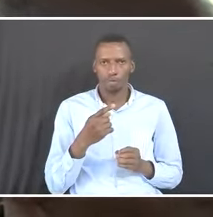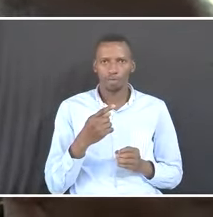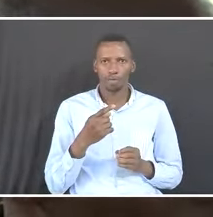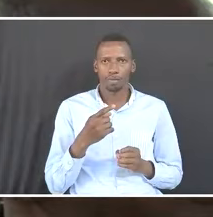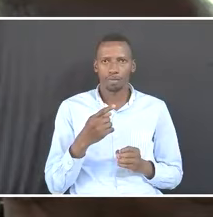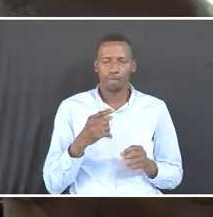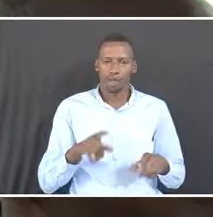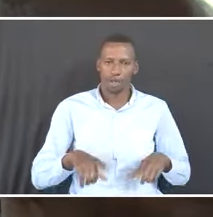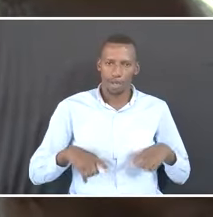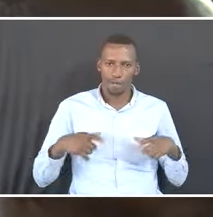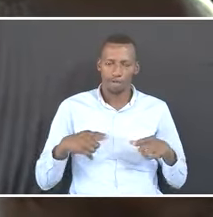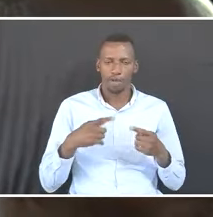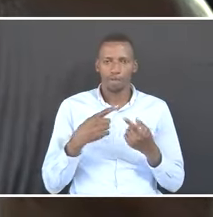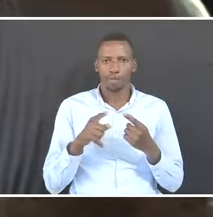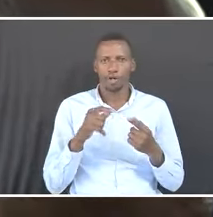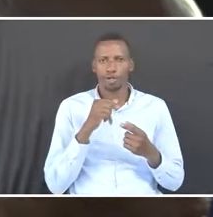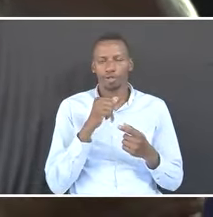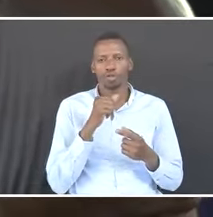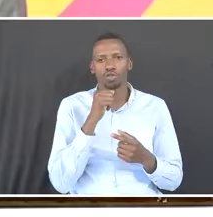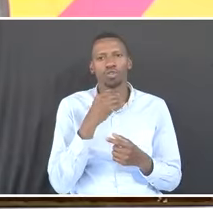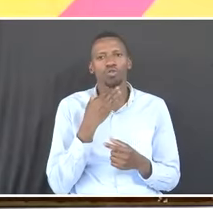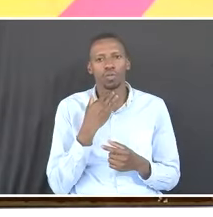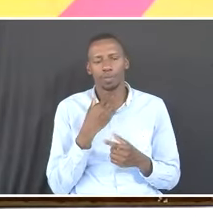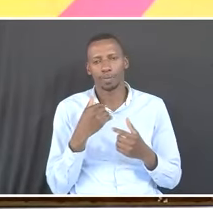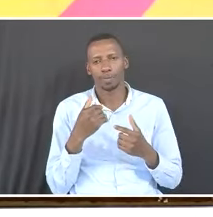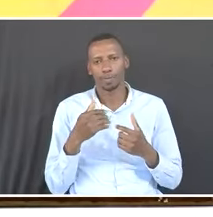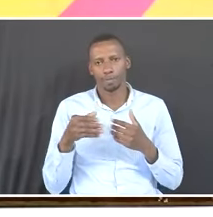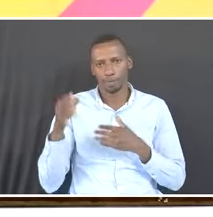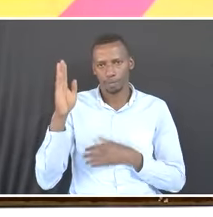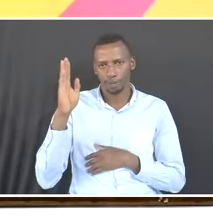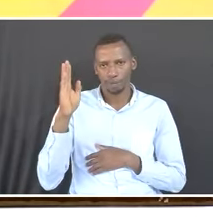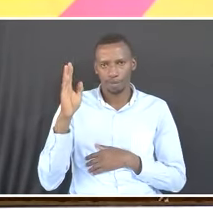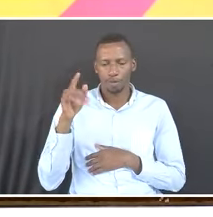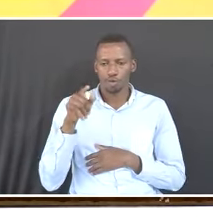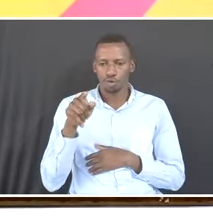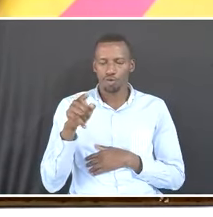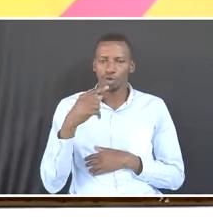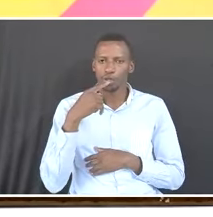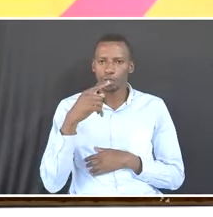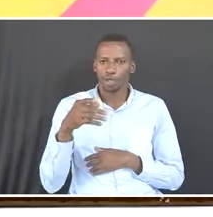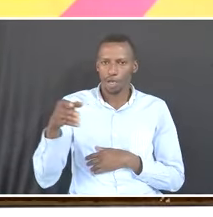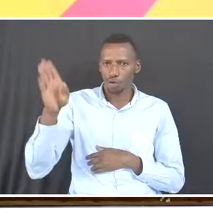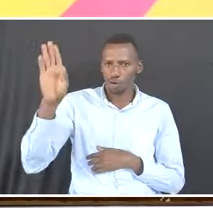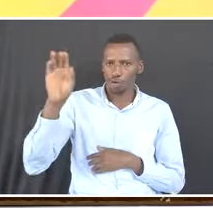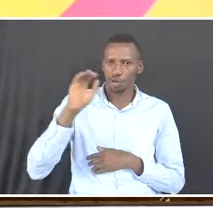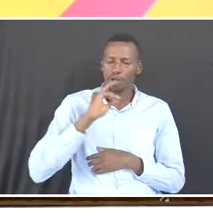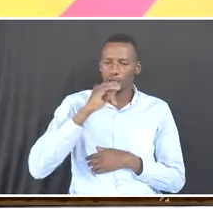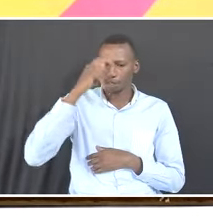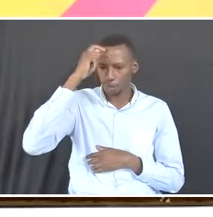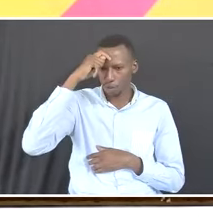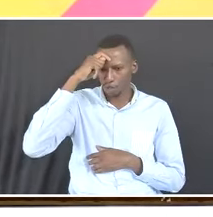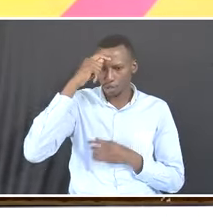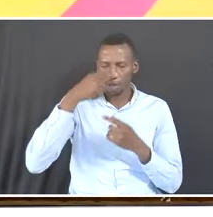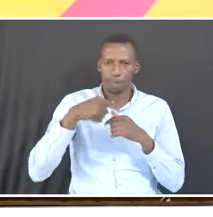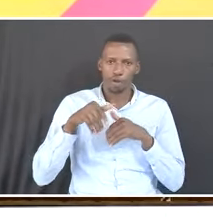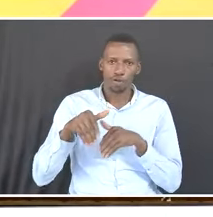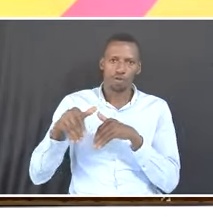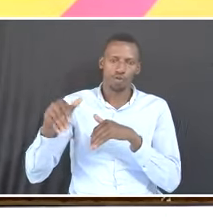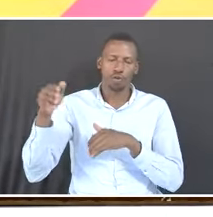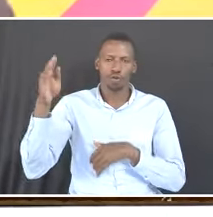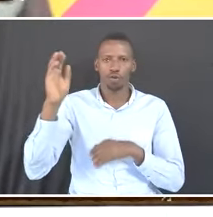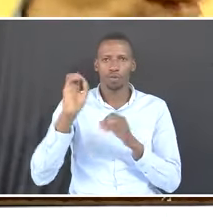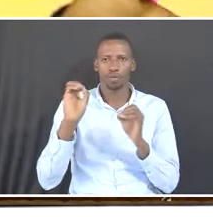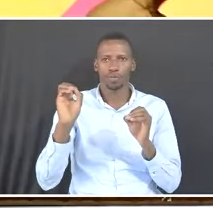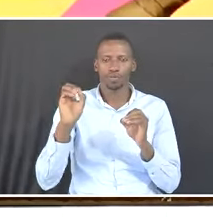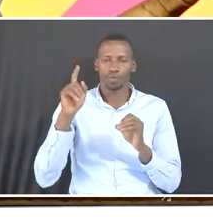me life and desire me not. You called me wise and follow me not. You